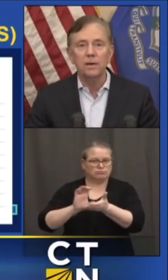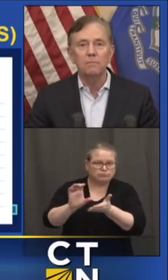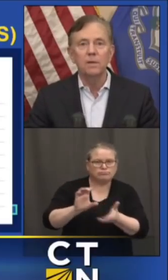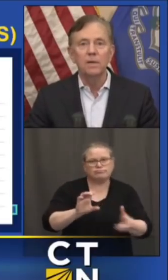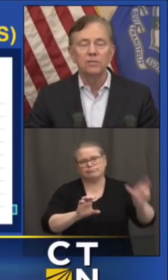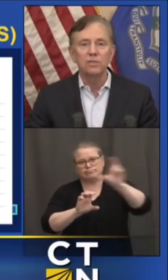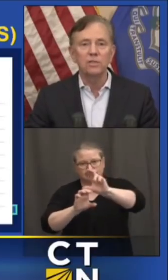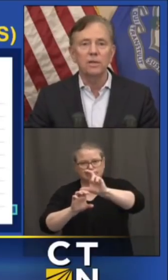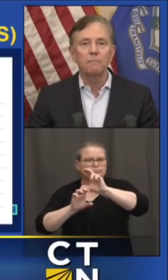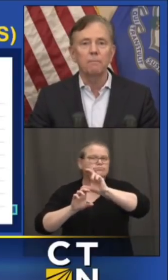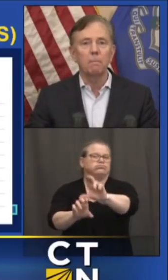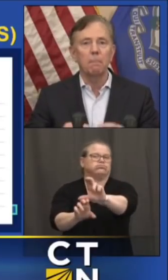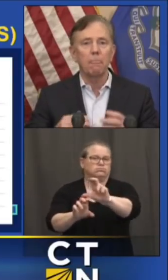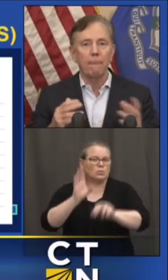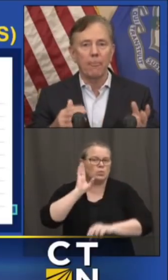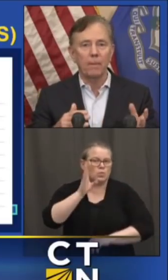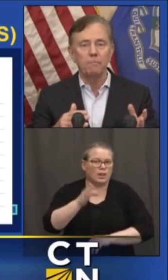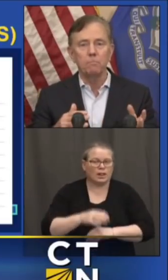Education.